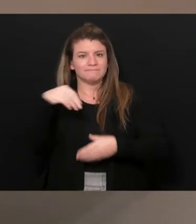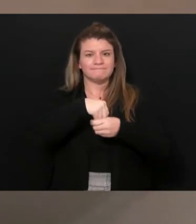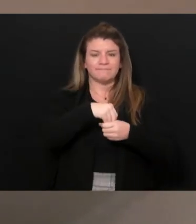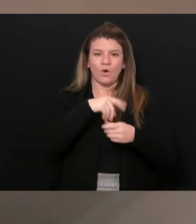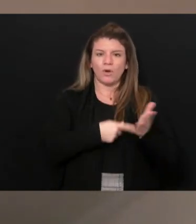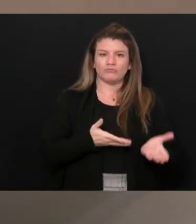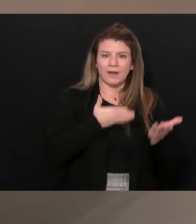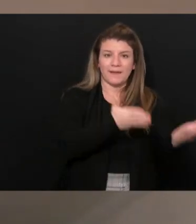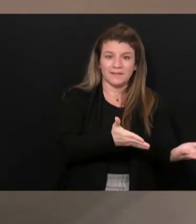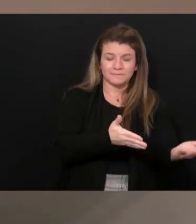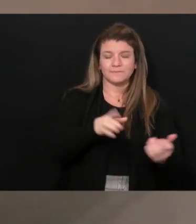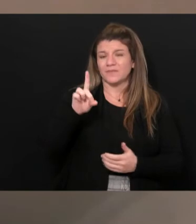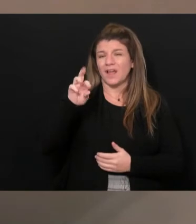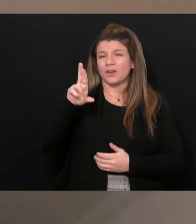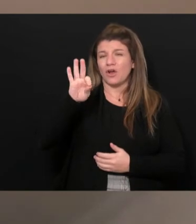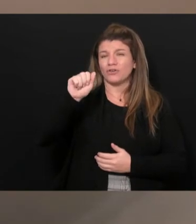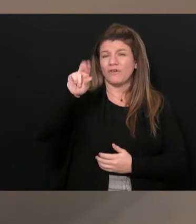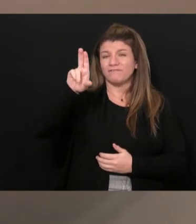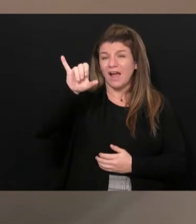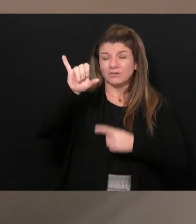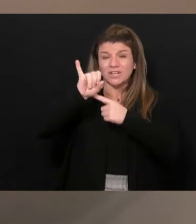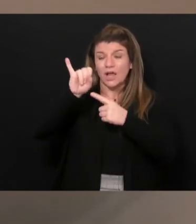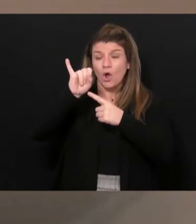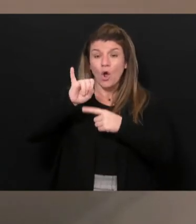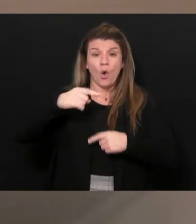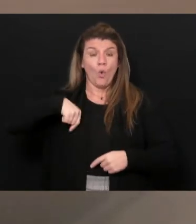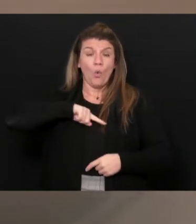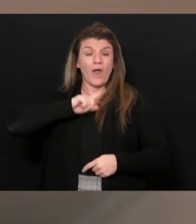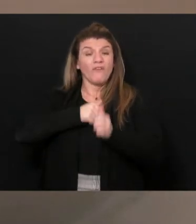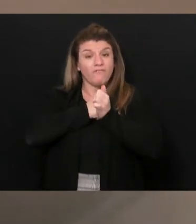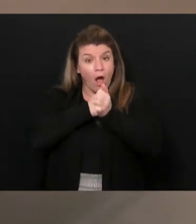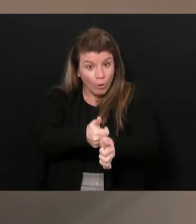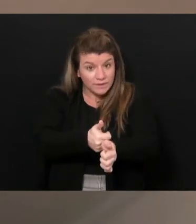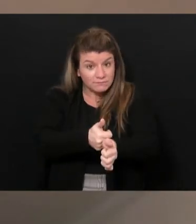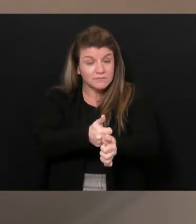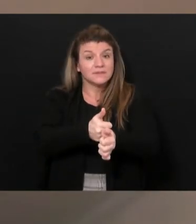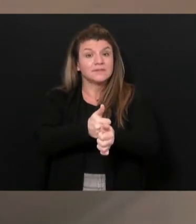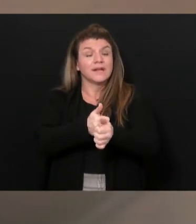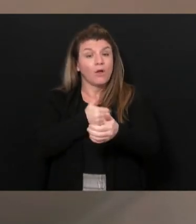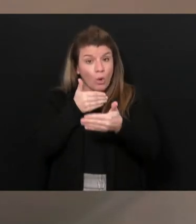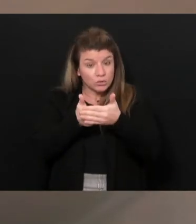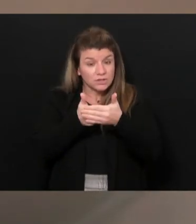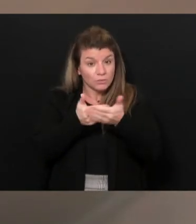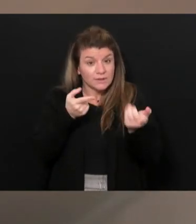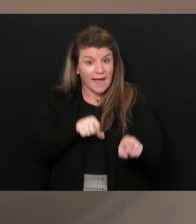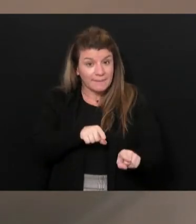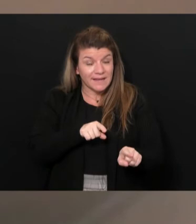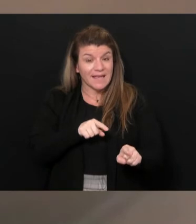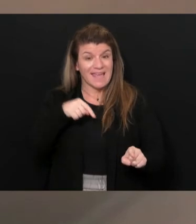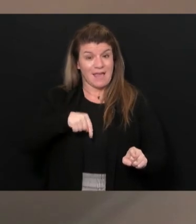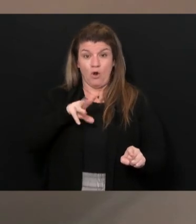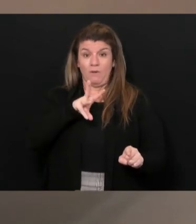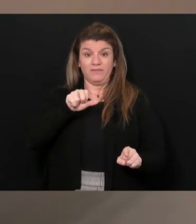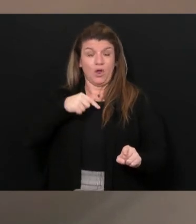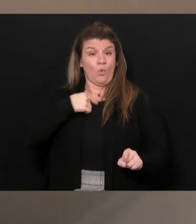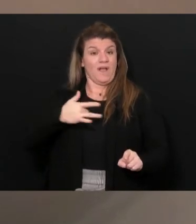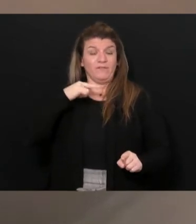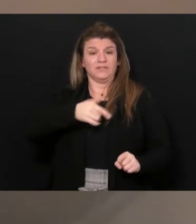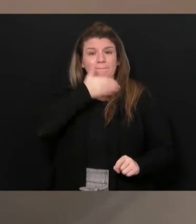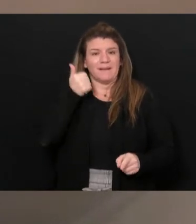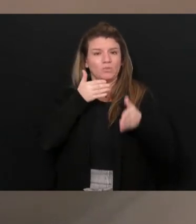said, and certainly what we are adhering to very closely in West Virginia, which we believe is the best practice